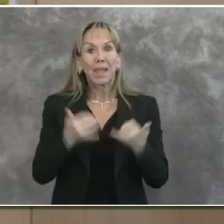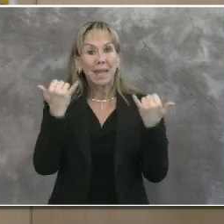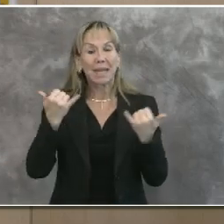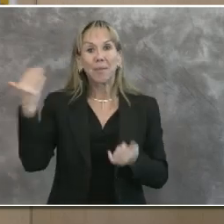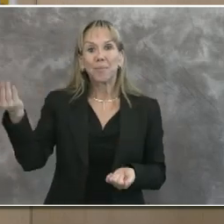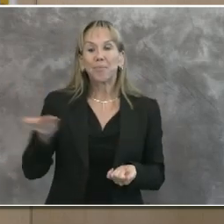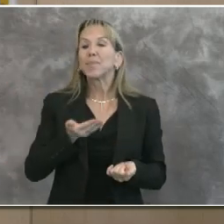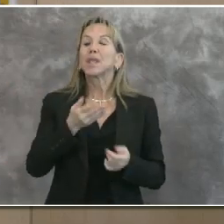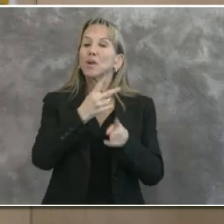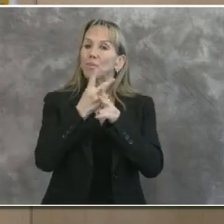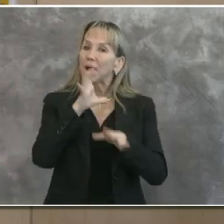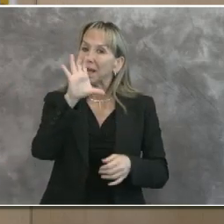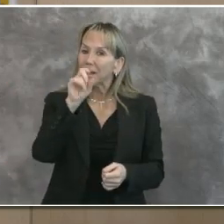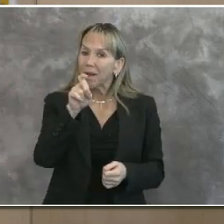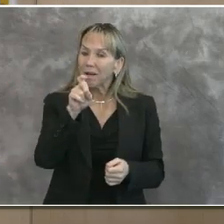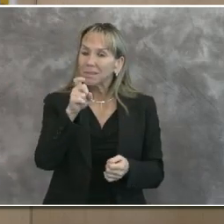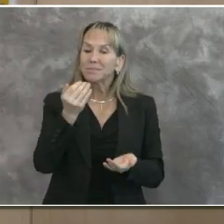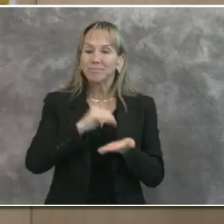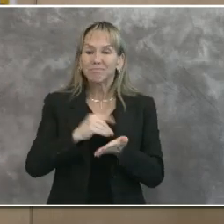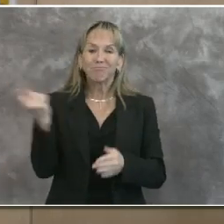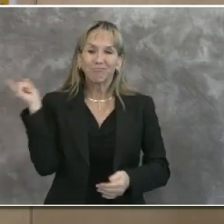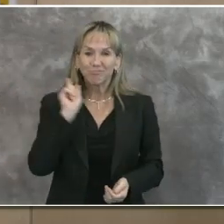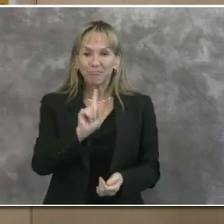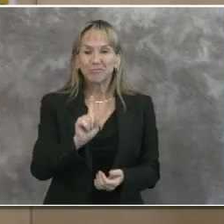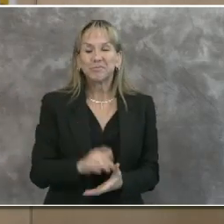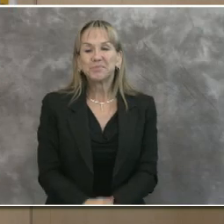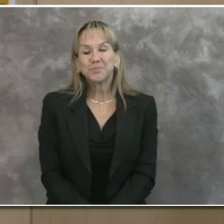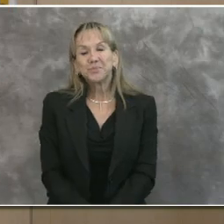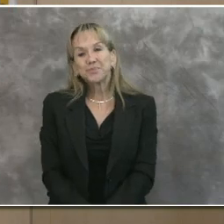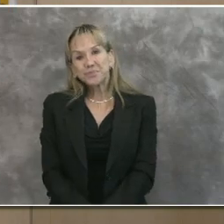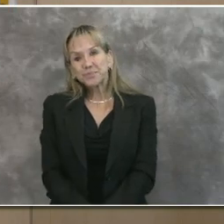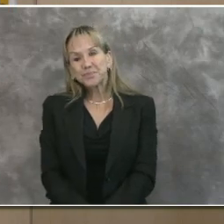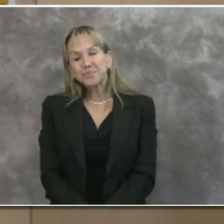welcome Supervisor Cox back to the podium.